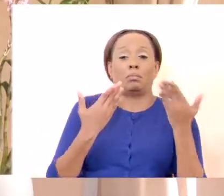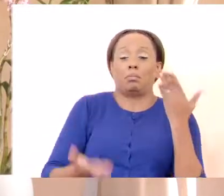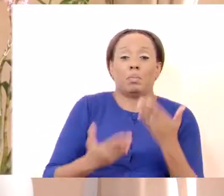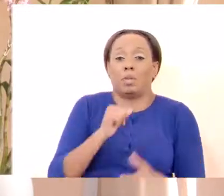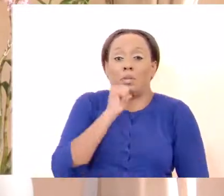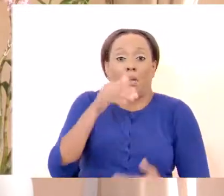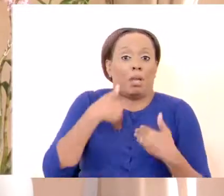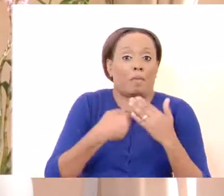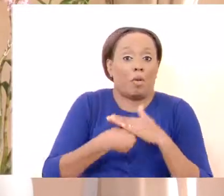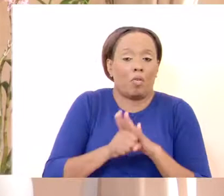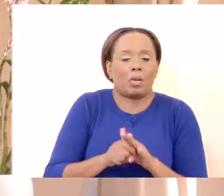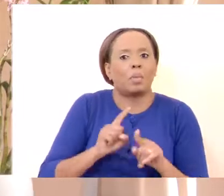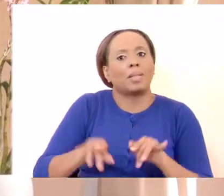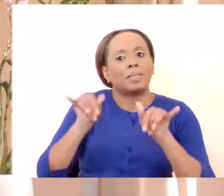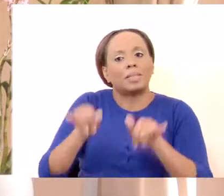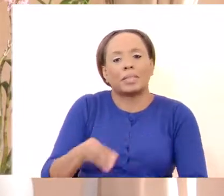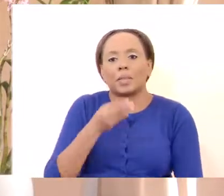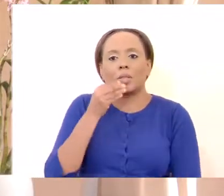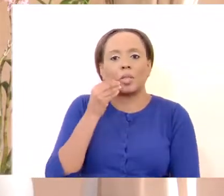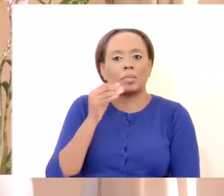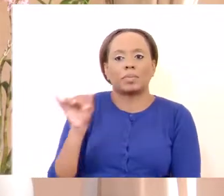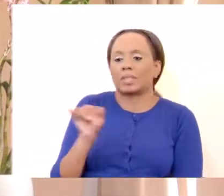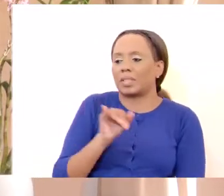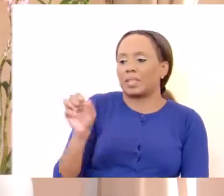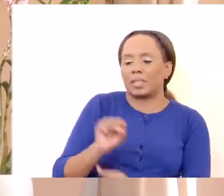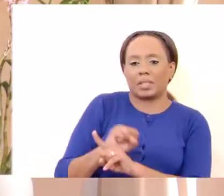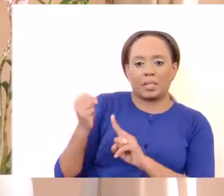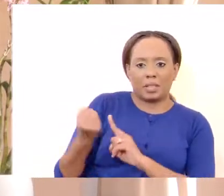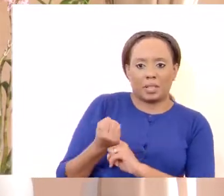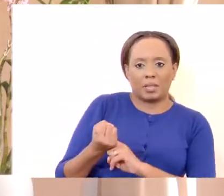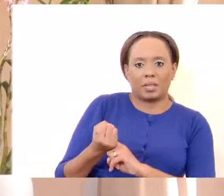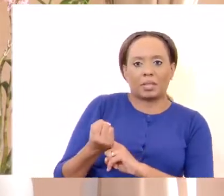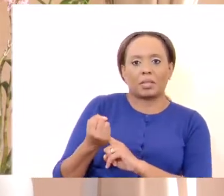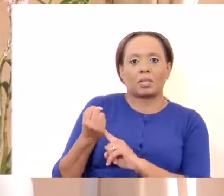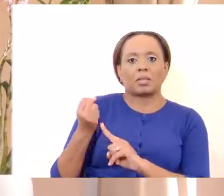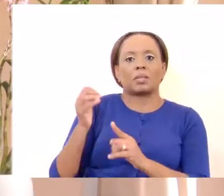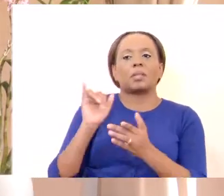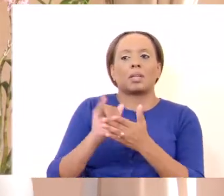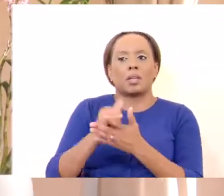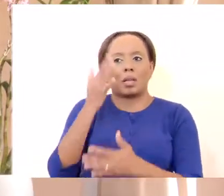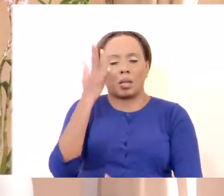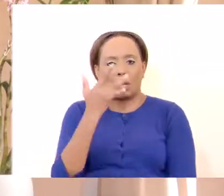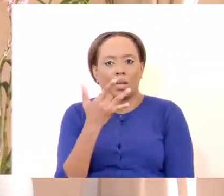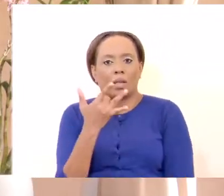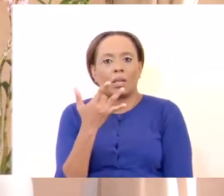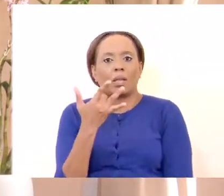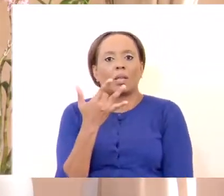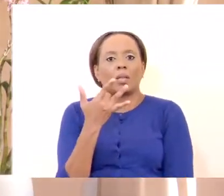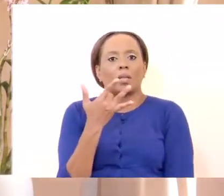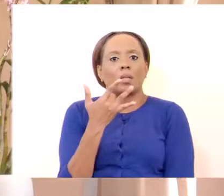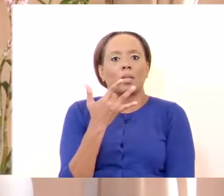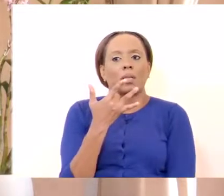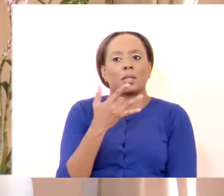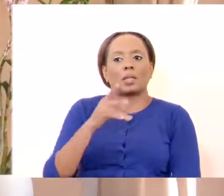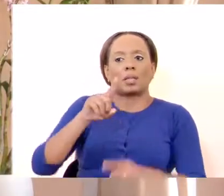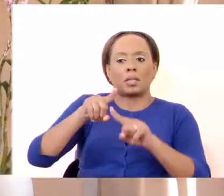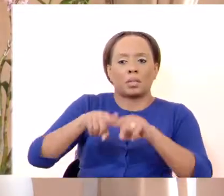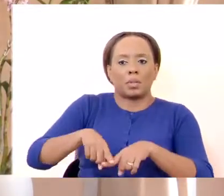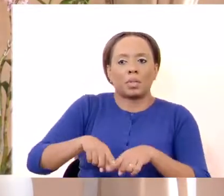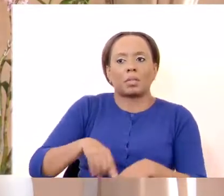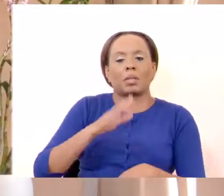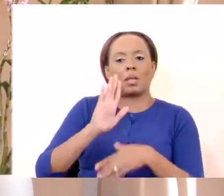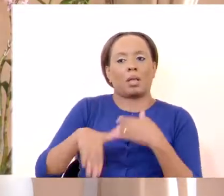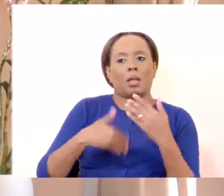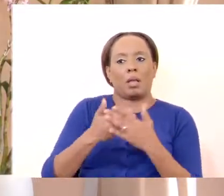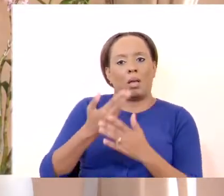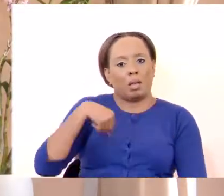wherever. We do the same in this regard. That's why it's an all-society approach. That is why at the end of the day, it depends on each and every